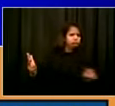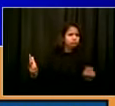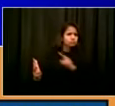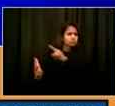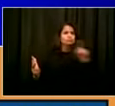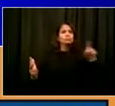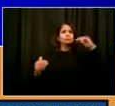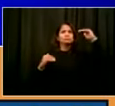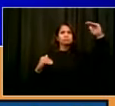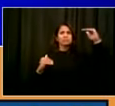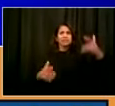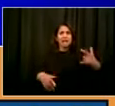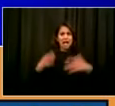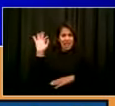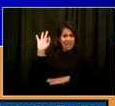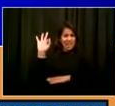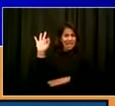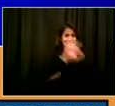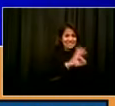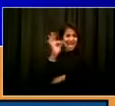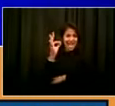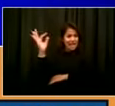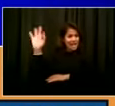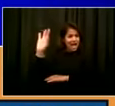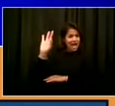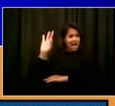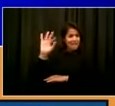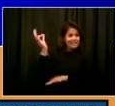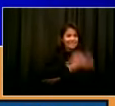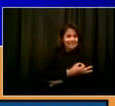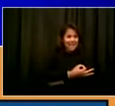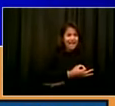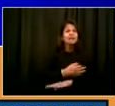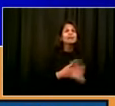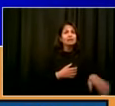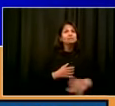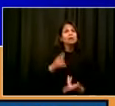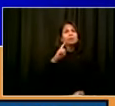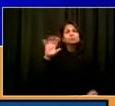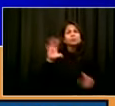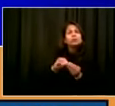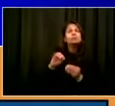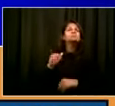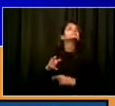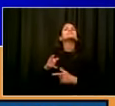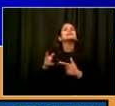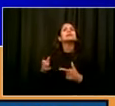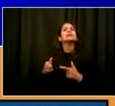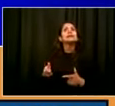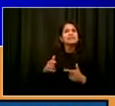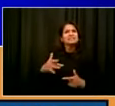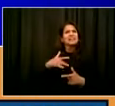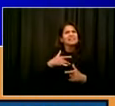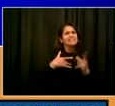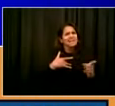That includes 2 full weekends and 5 weekdays, with early morning and evening hours